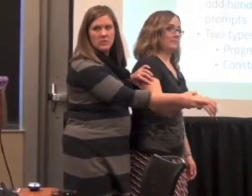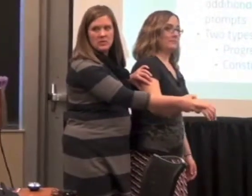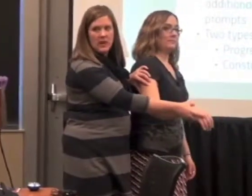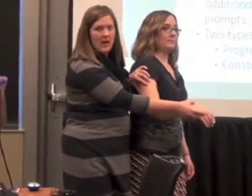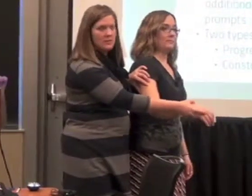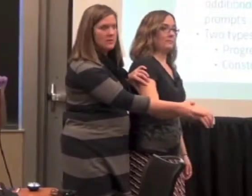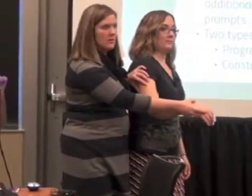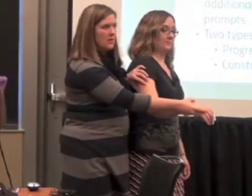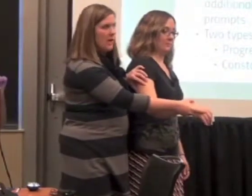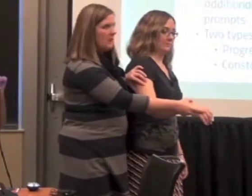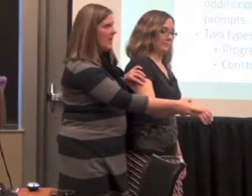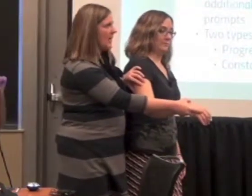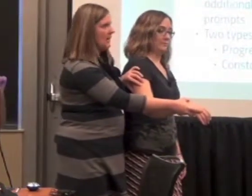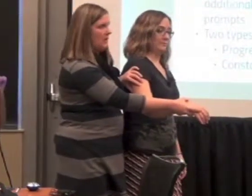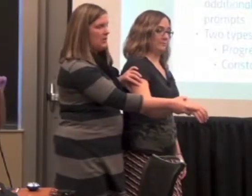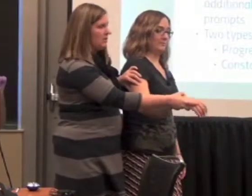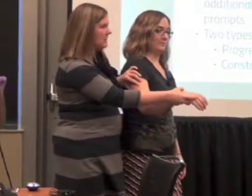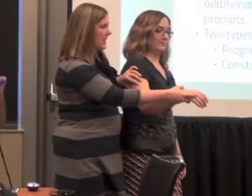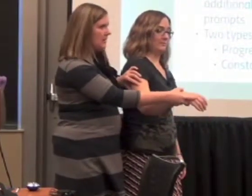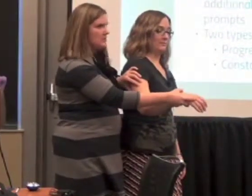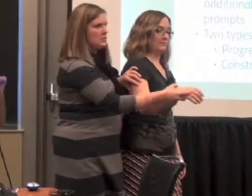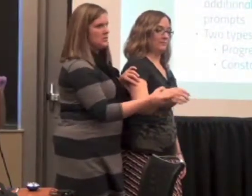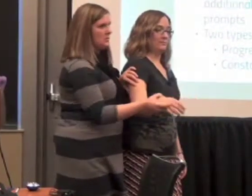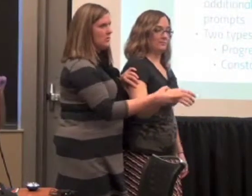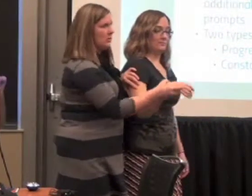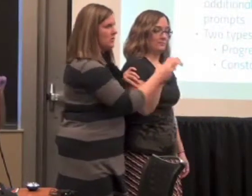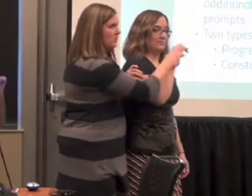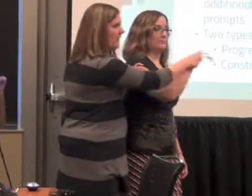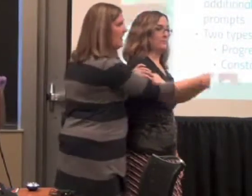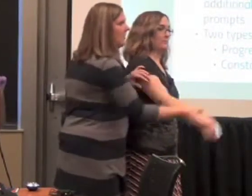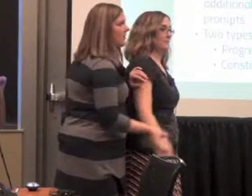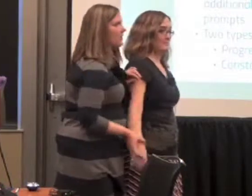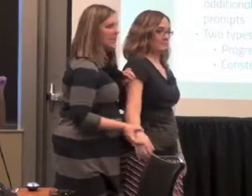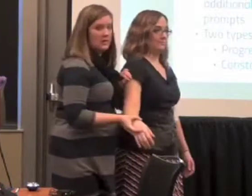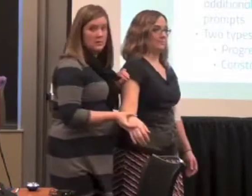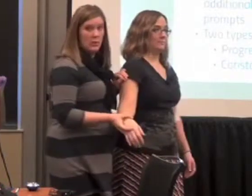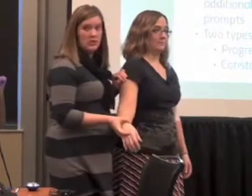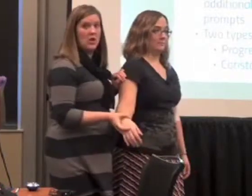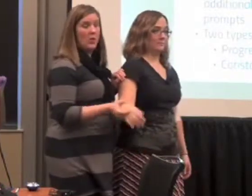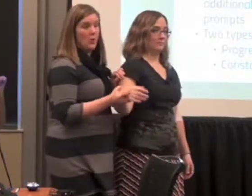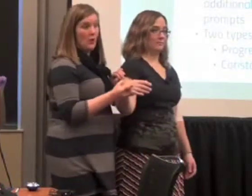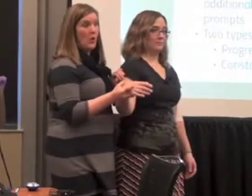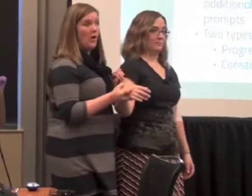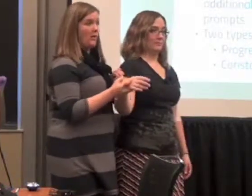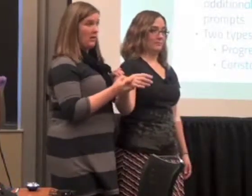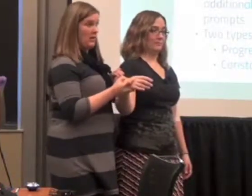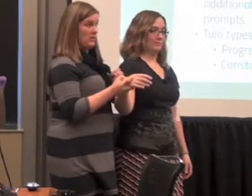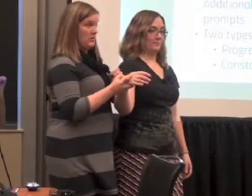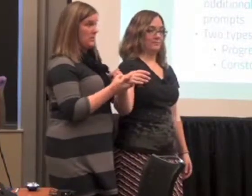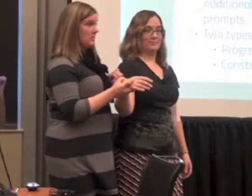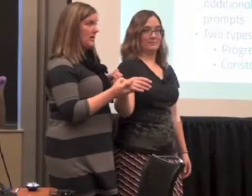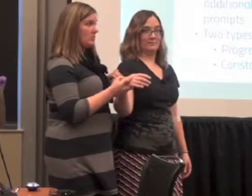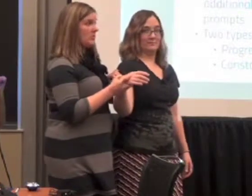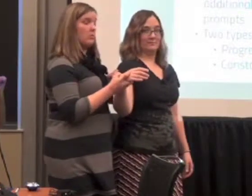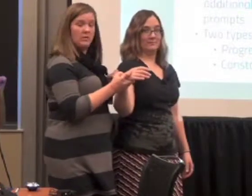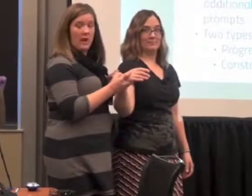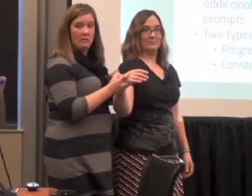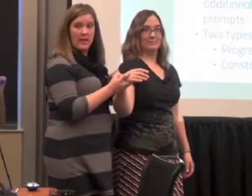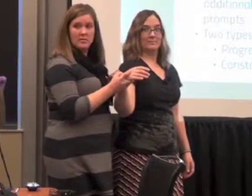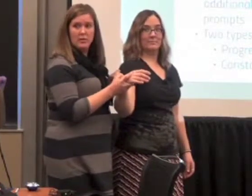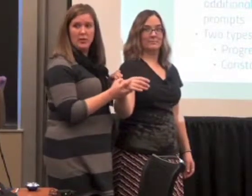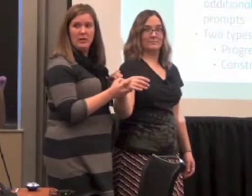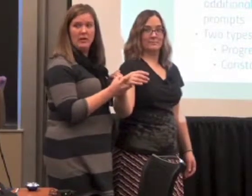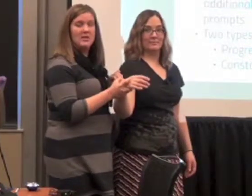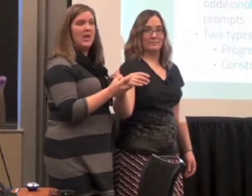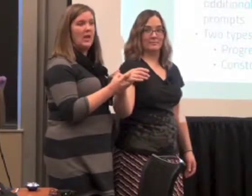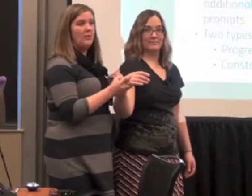correct response. I'm not giving her time to doodle and do 5 other things, which we know our kiddos on the spectrum and with